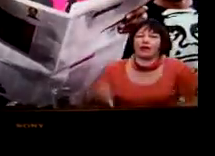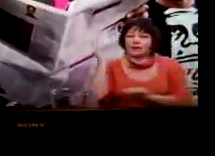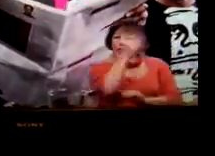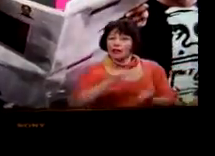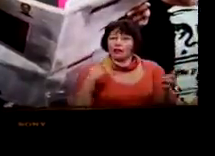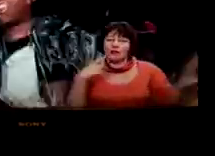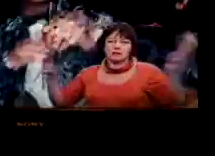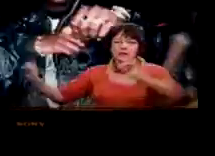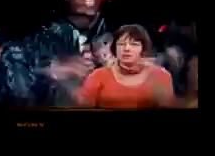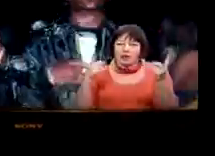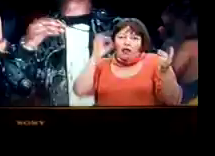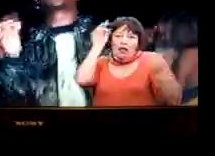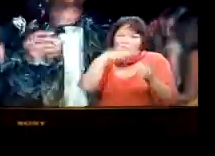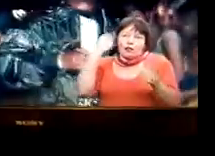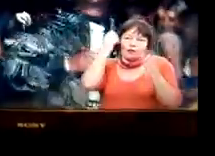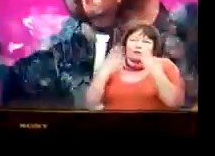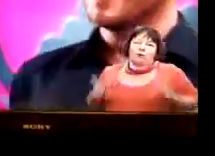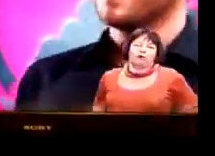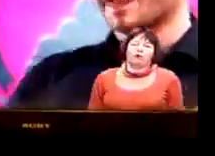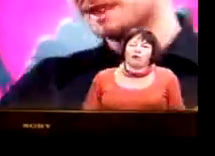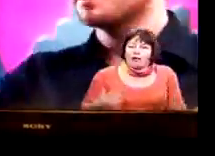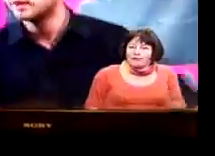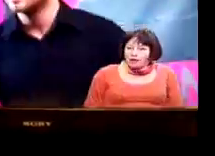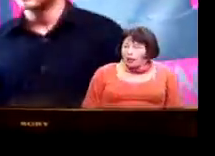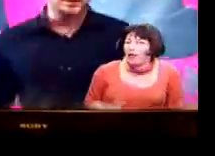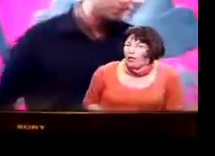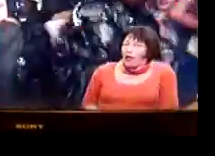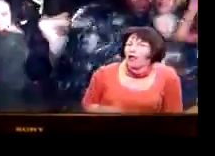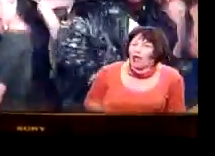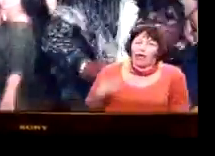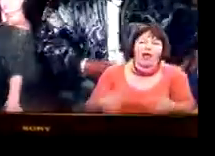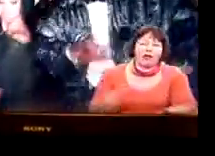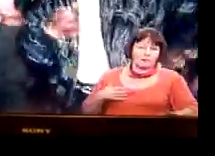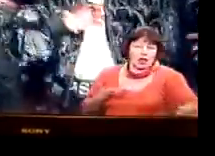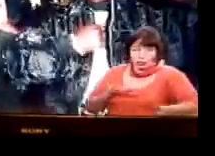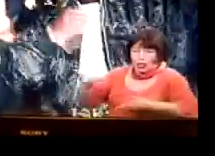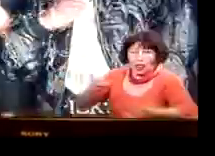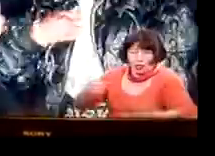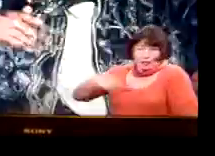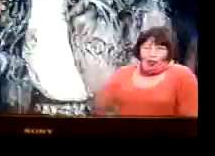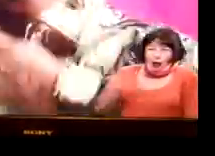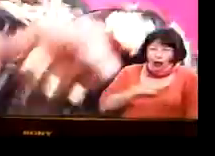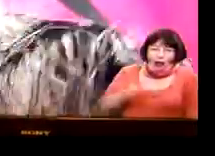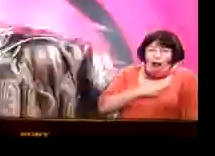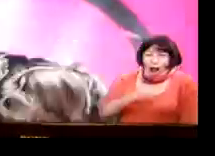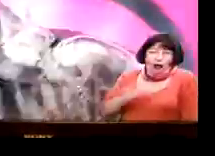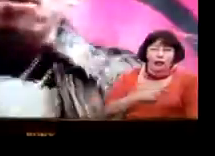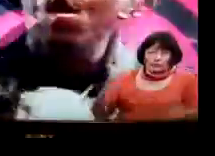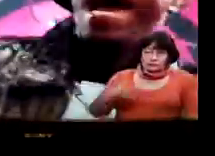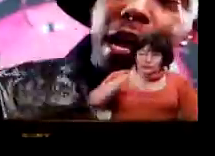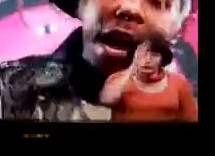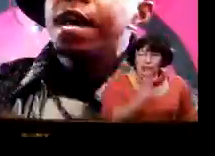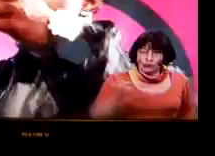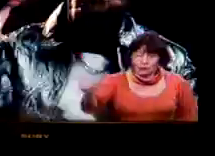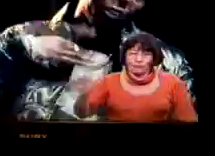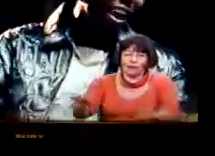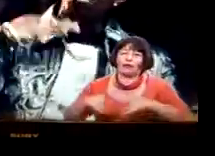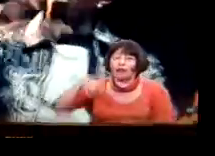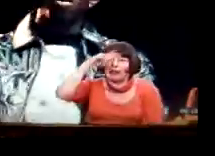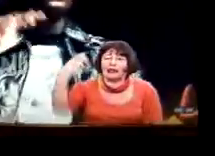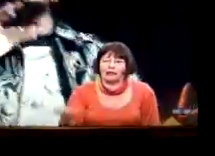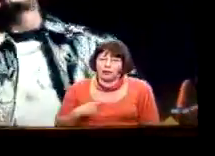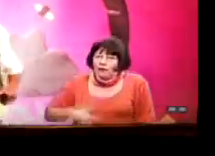like. Look so good, they got me going on track. I can't even chat, but my heartbeat going rat tat tat. So serious, you got me ill like that.